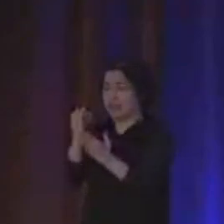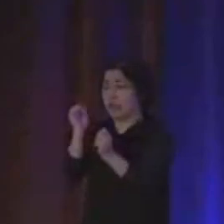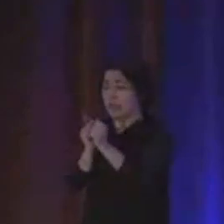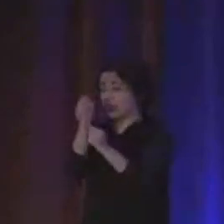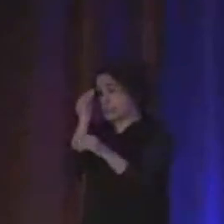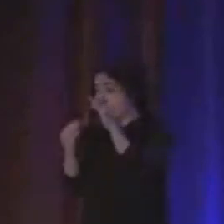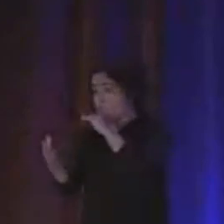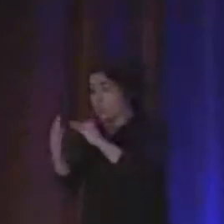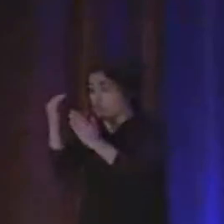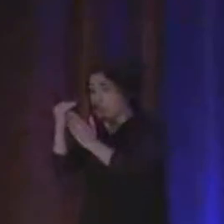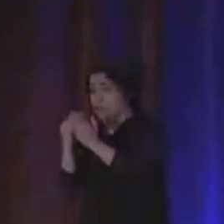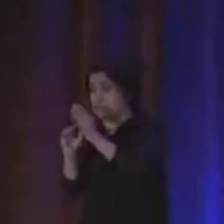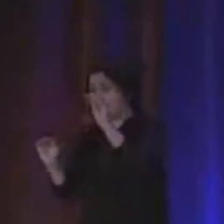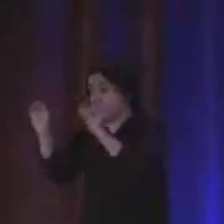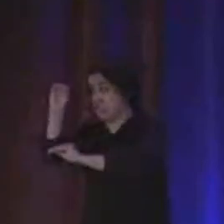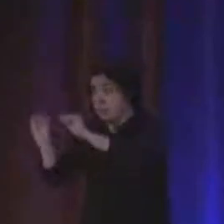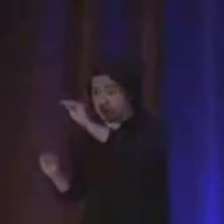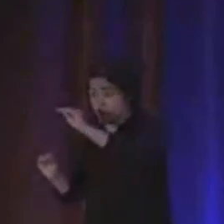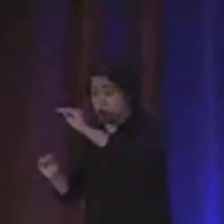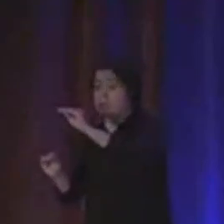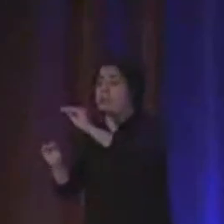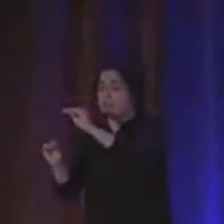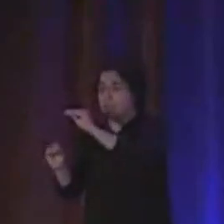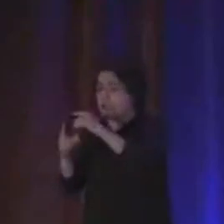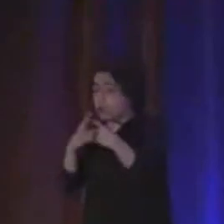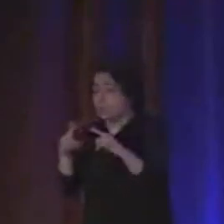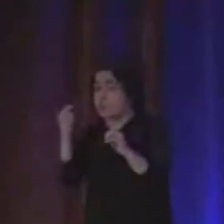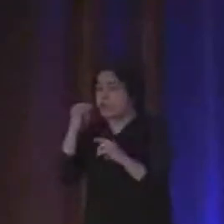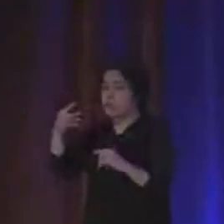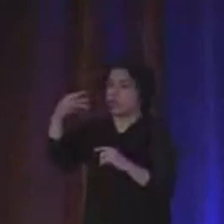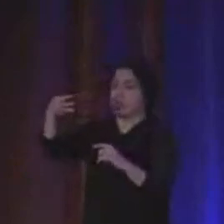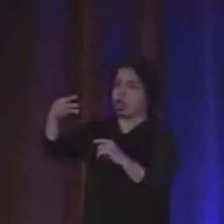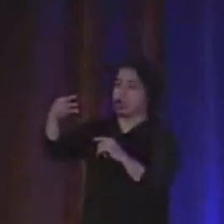when you have an unordered list for a